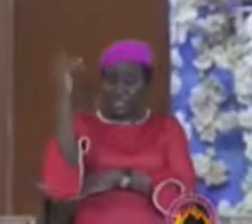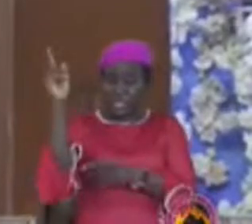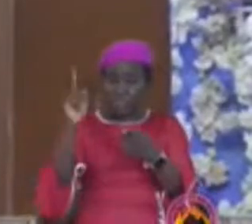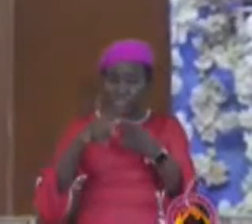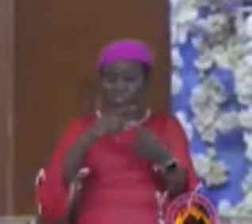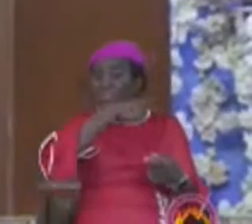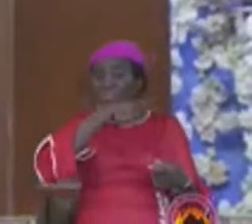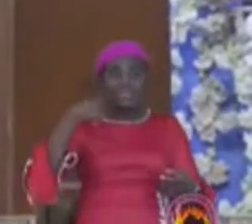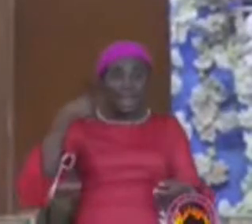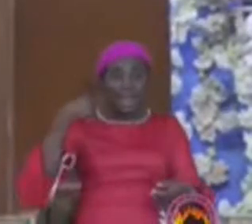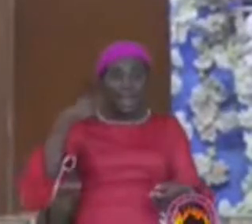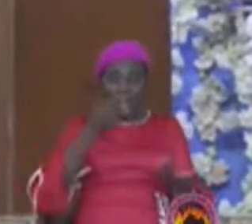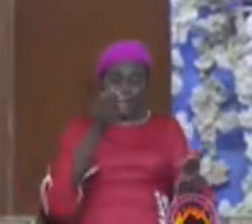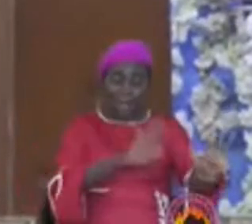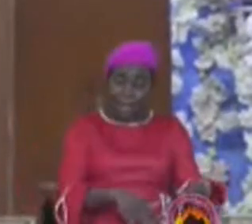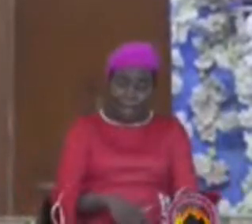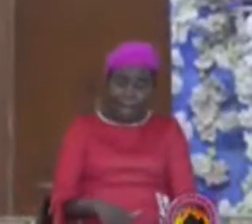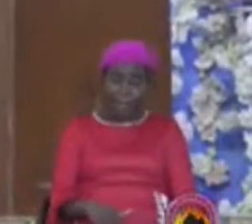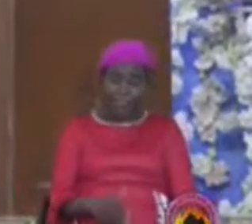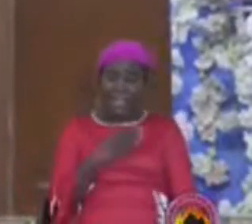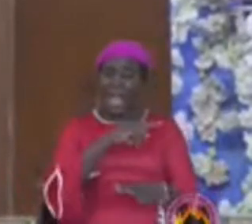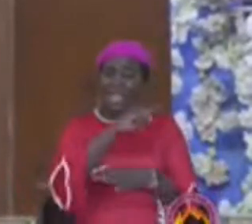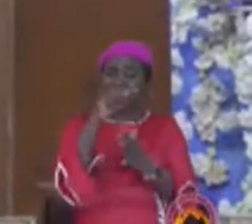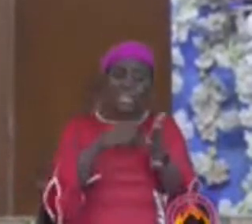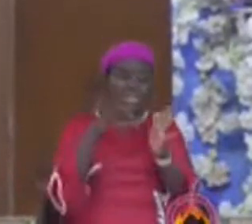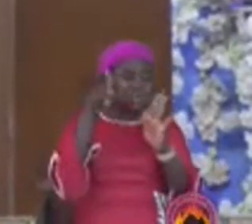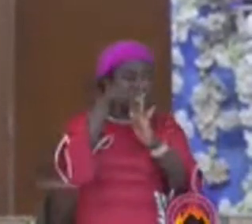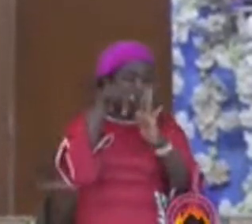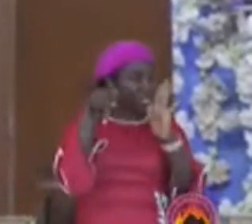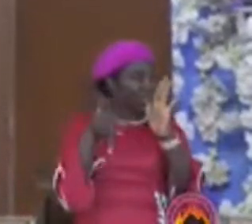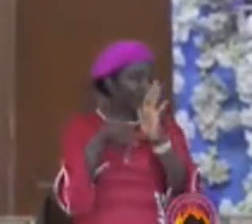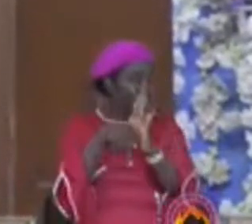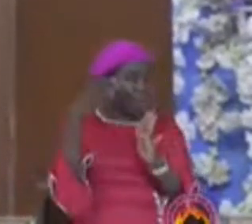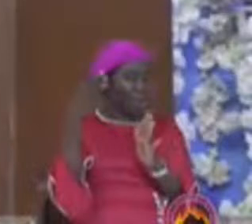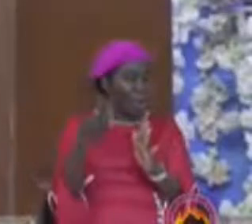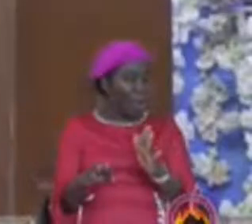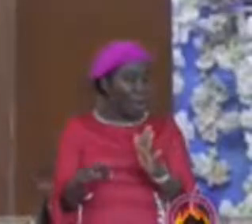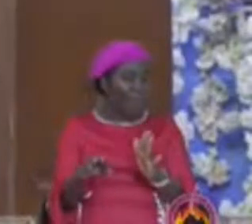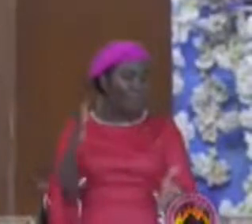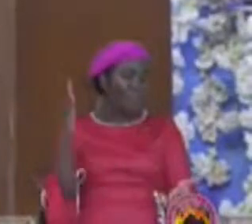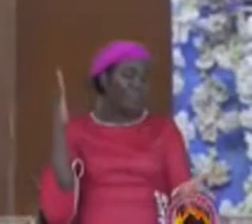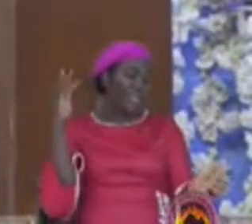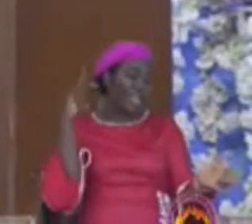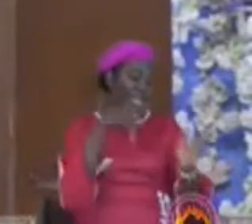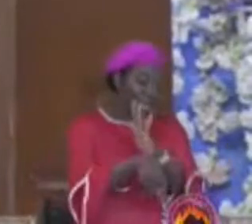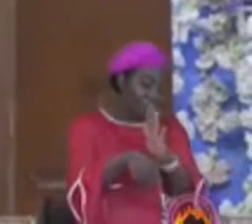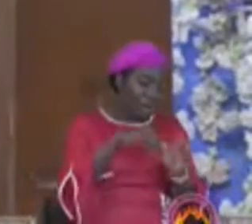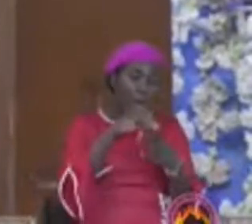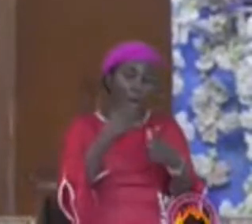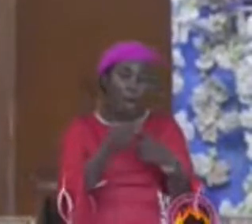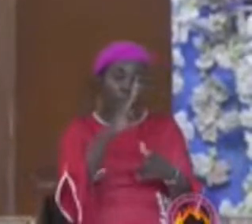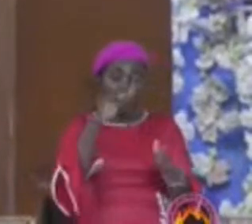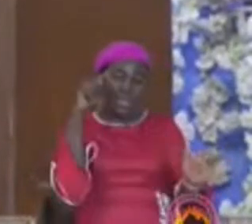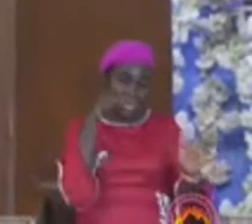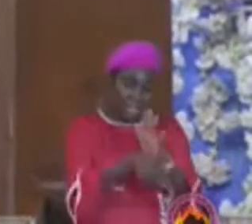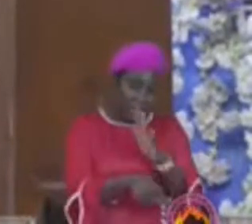and die. And this principle of kill or be killed, stop them before they stop